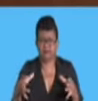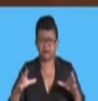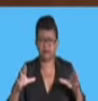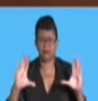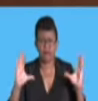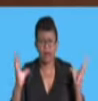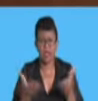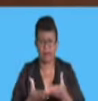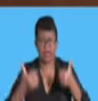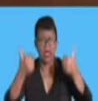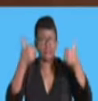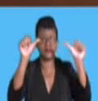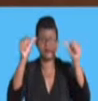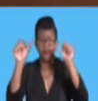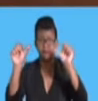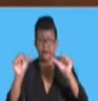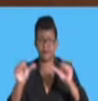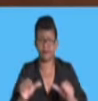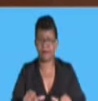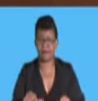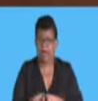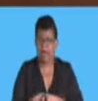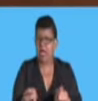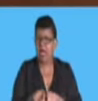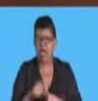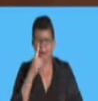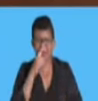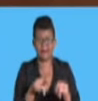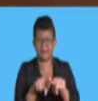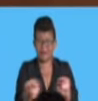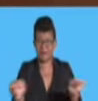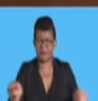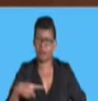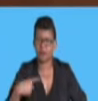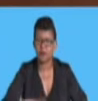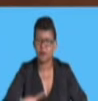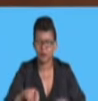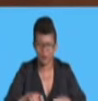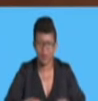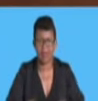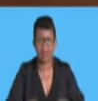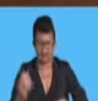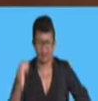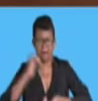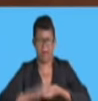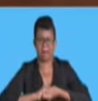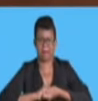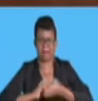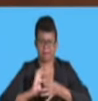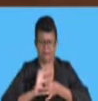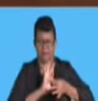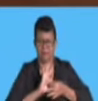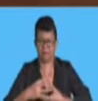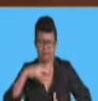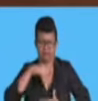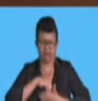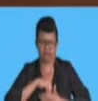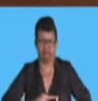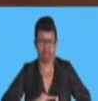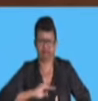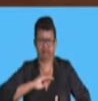people who remain united, committed to a common purpose, and filled with true love for all their fellow